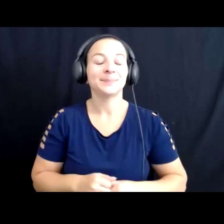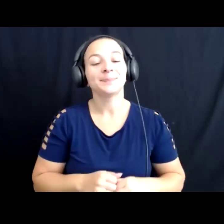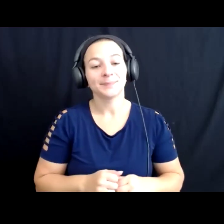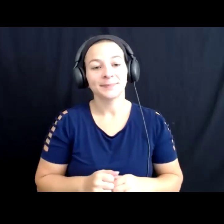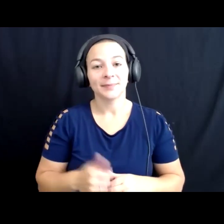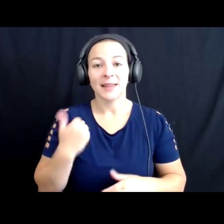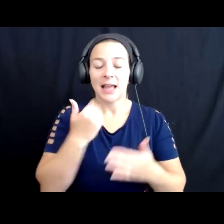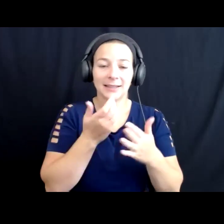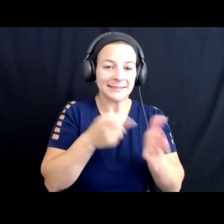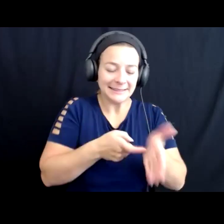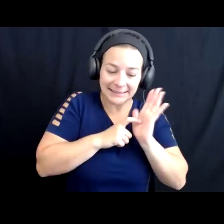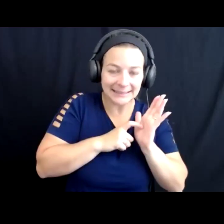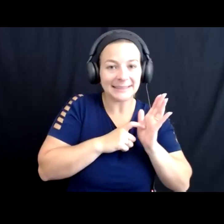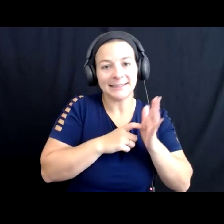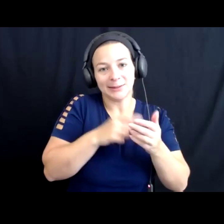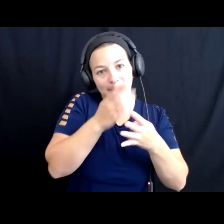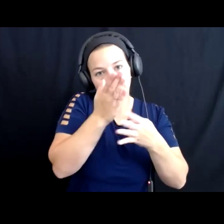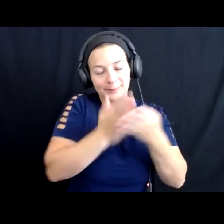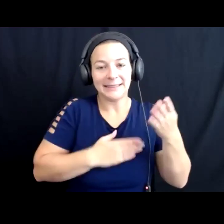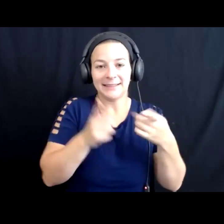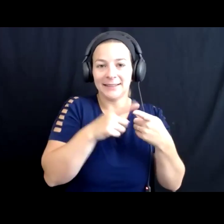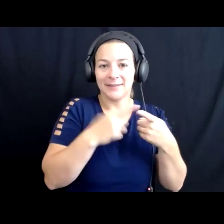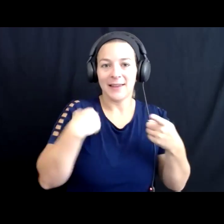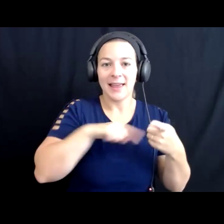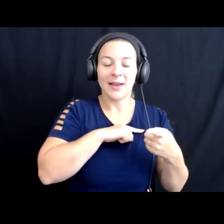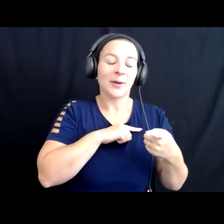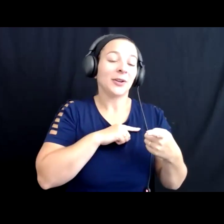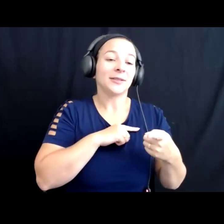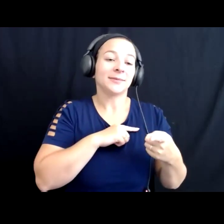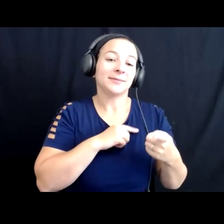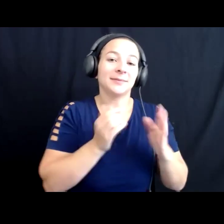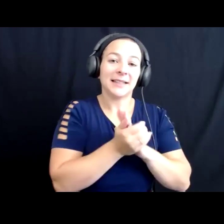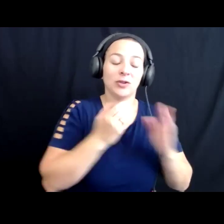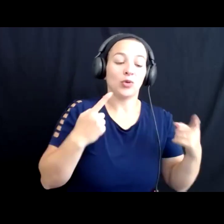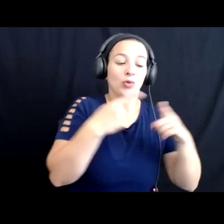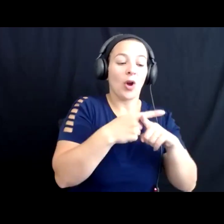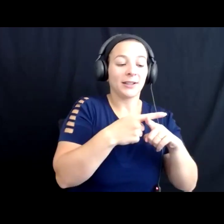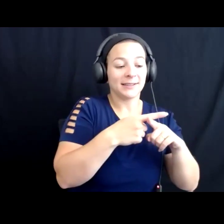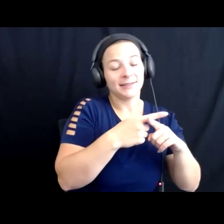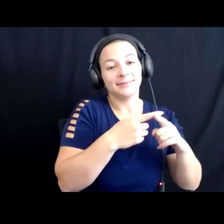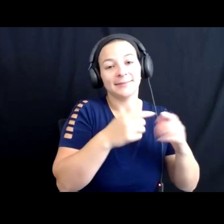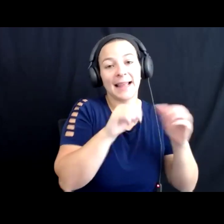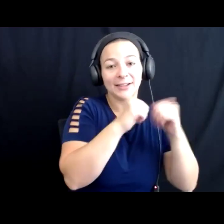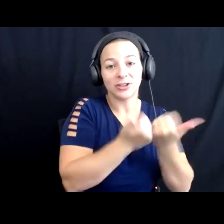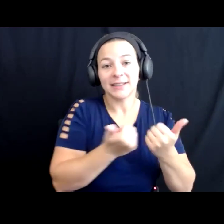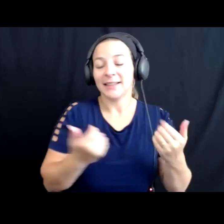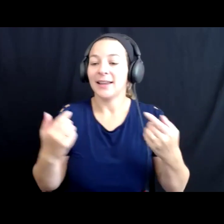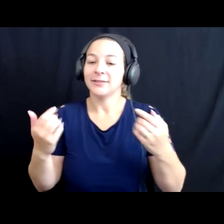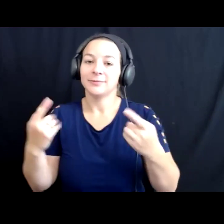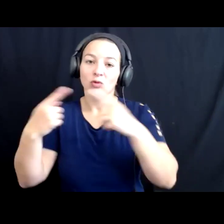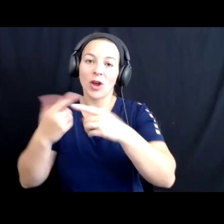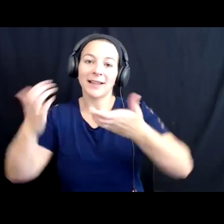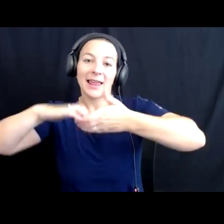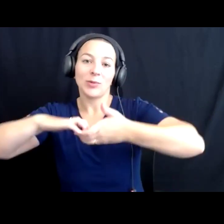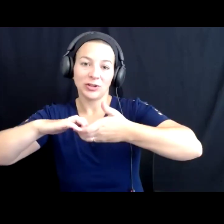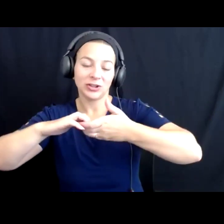our master plan for aging is cross-agency and cross-department collaboration. You will see that on full display today. I'm